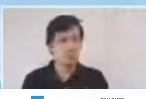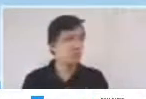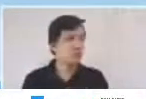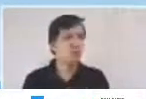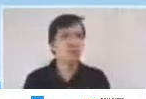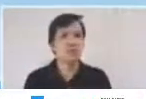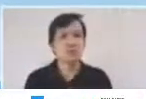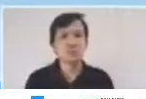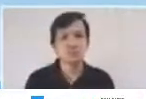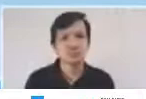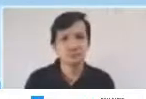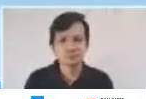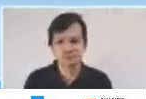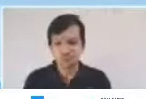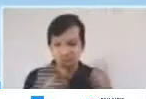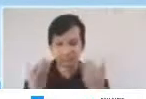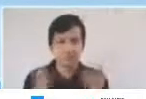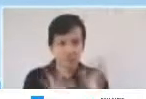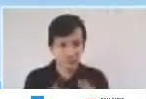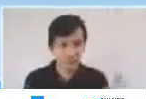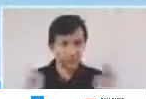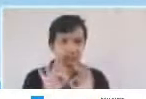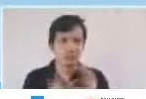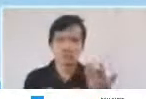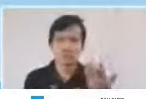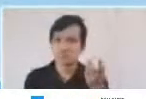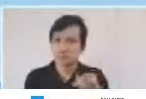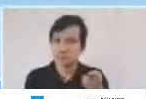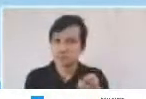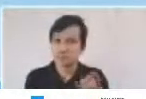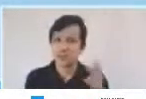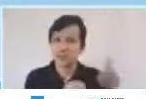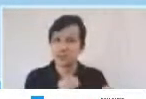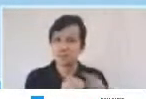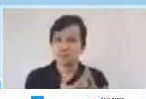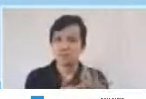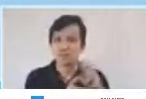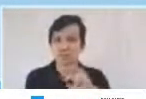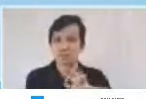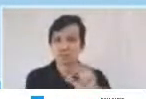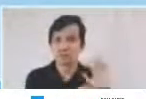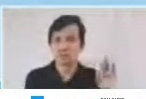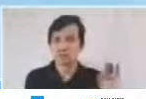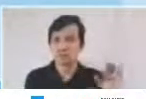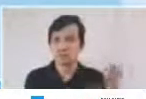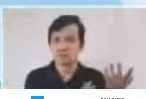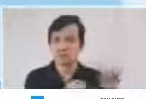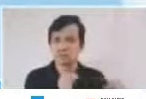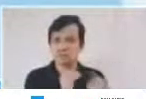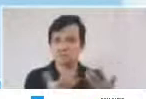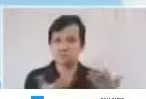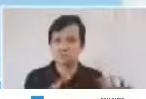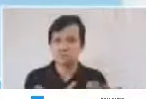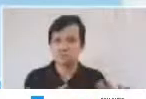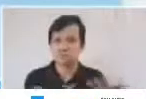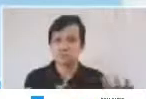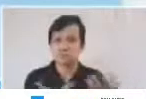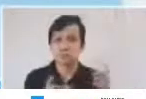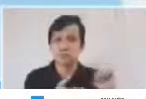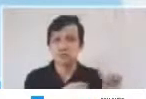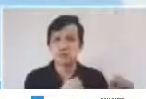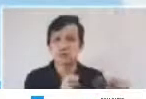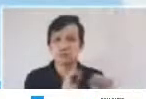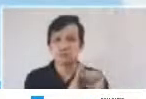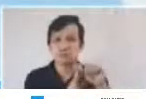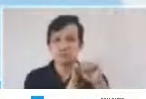ng passenger journey, halimbawa po sa check-in, magkakaroon po ng mga social distancing managers to ensure that social